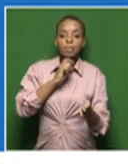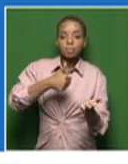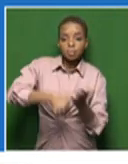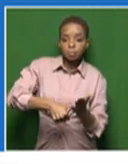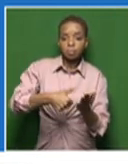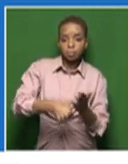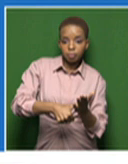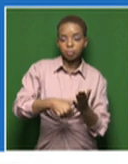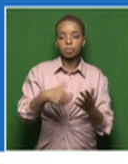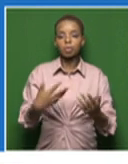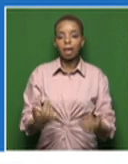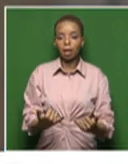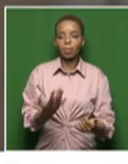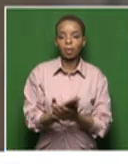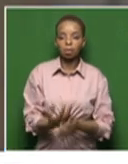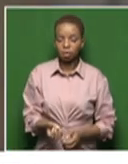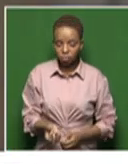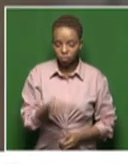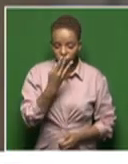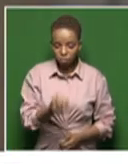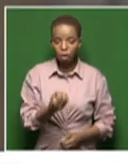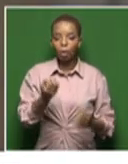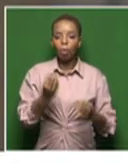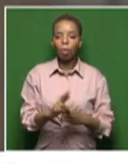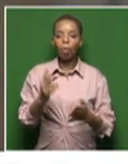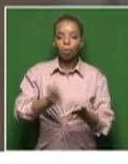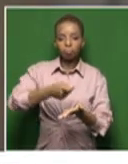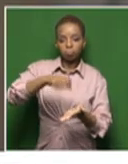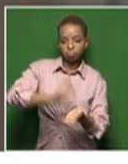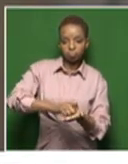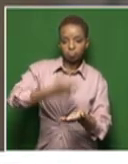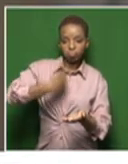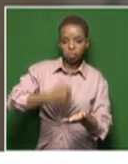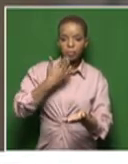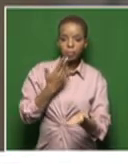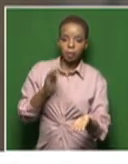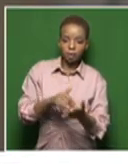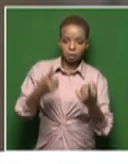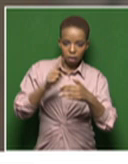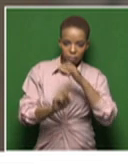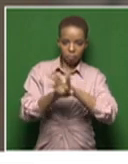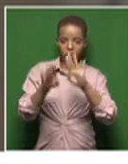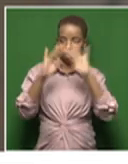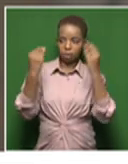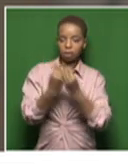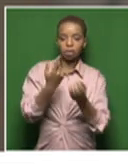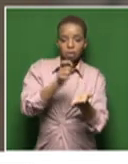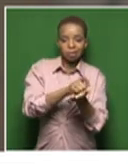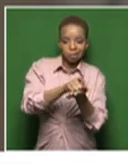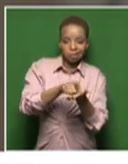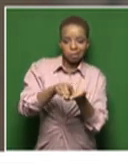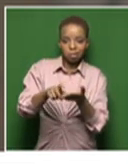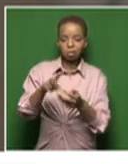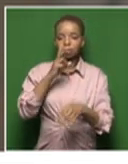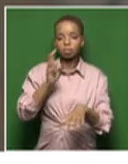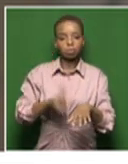control requirements or even attendance registry, because the portal does provide exporting of the data whereby you can see